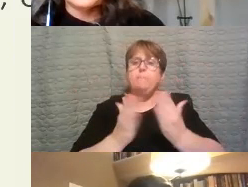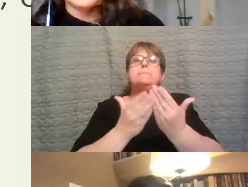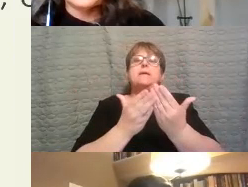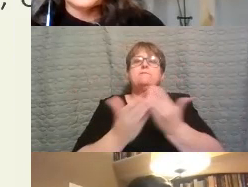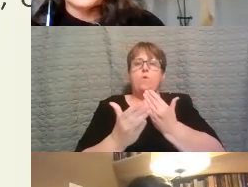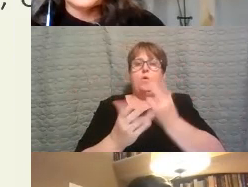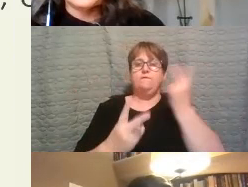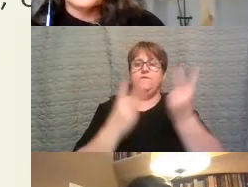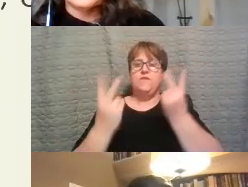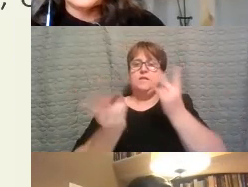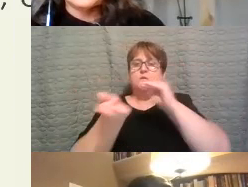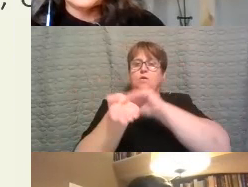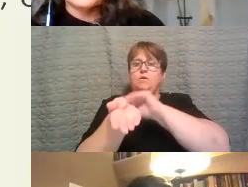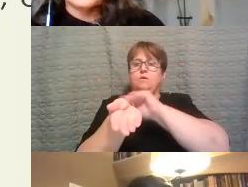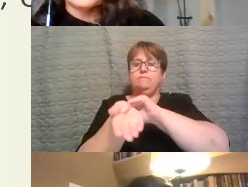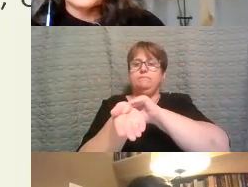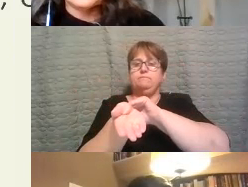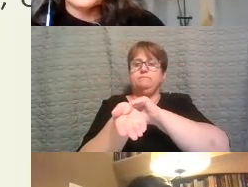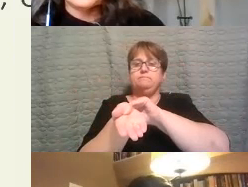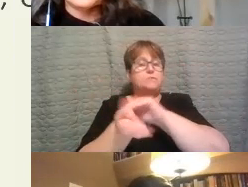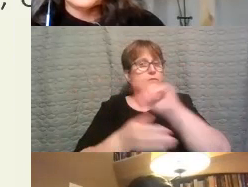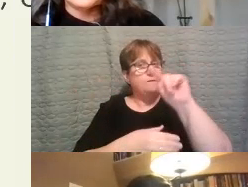usually visit a traditional healer.